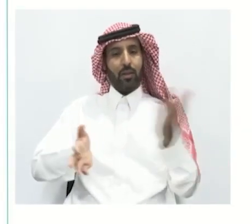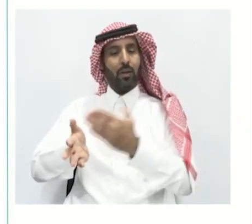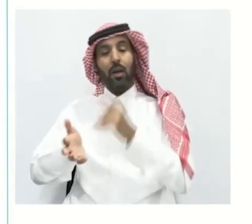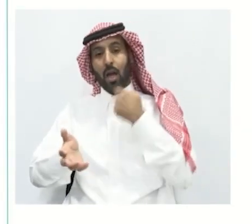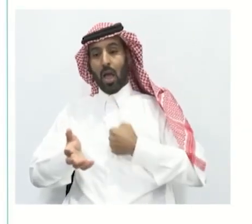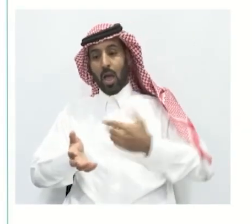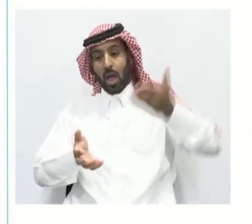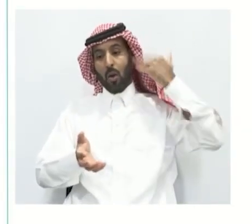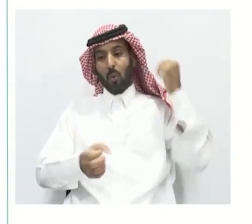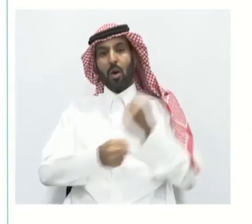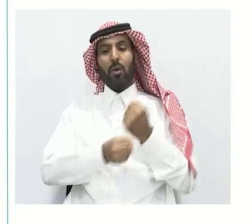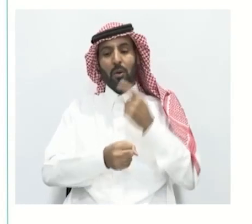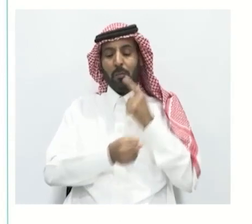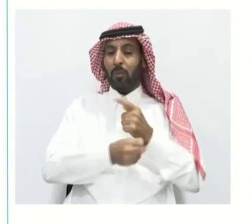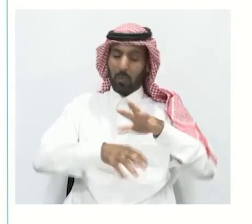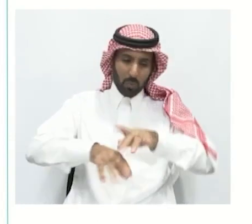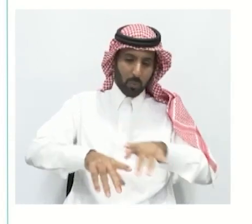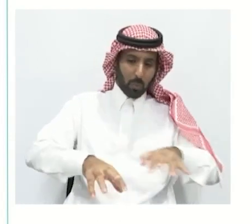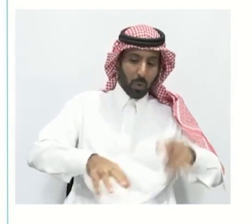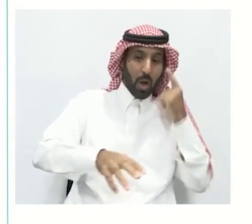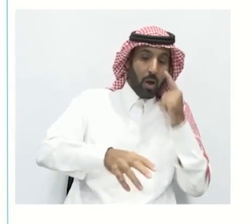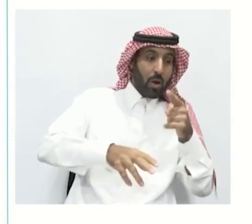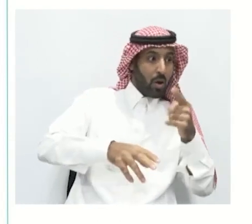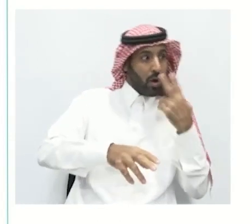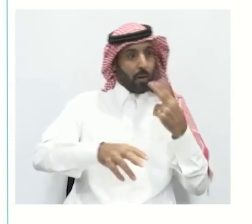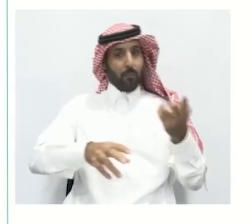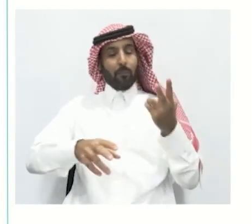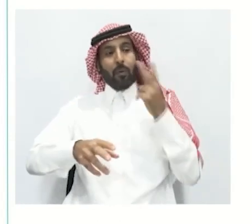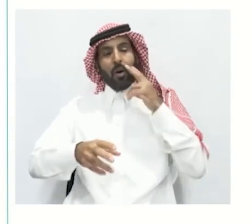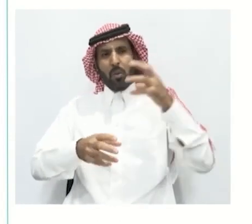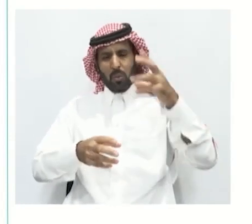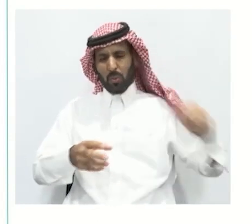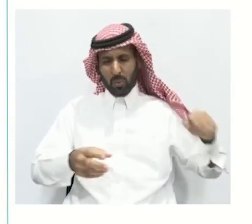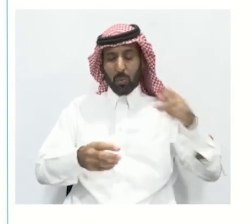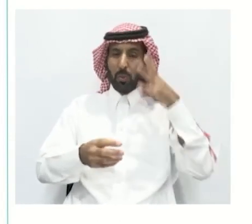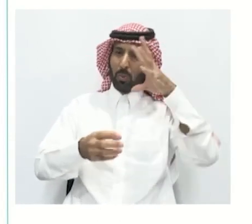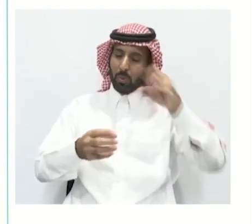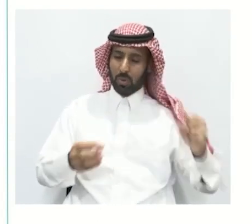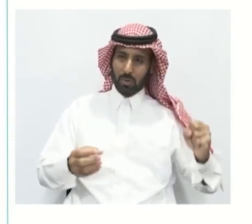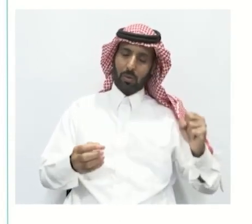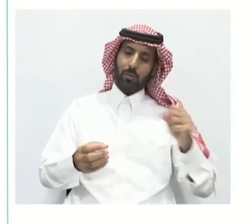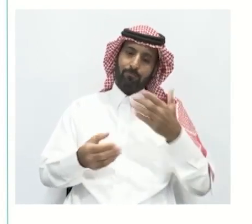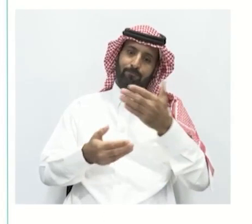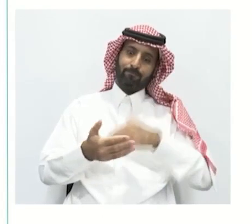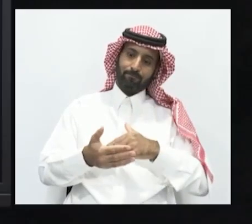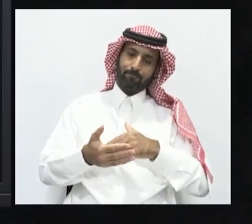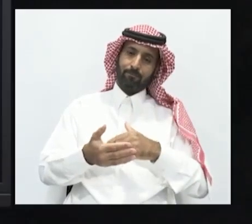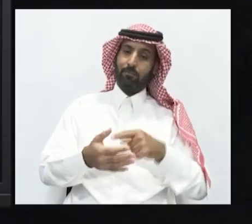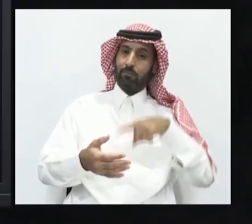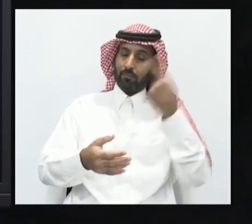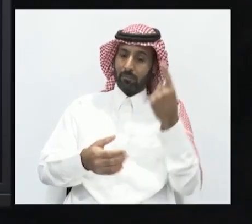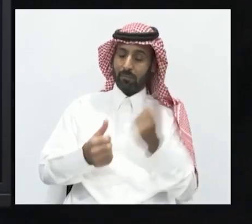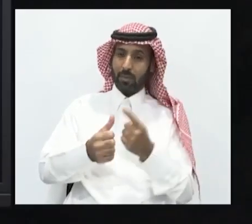I was working on my computer when suddenly the power went out. So the first